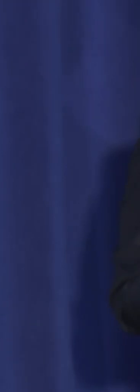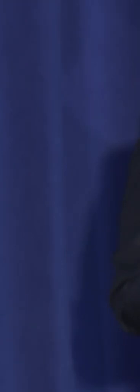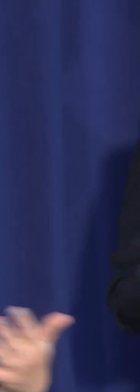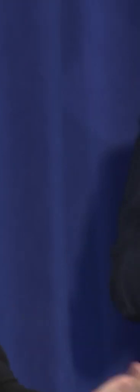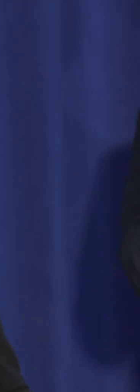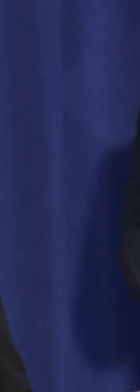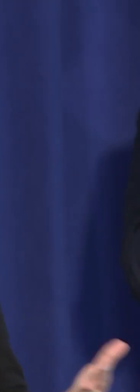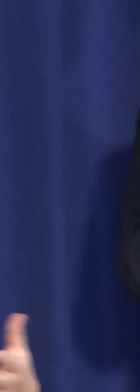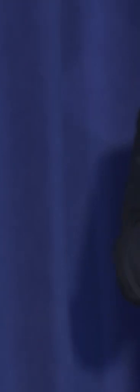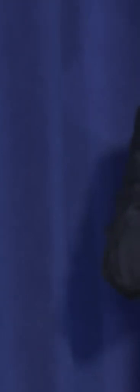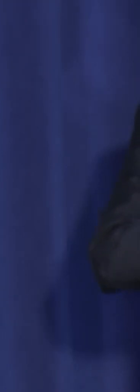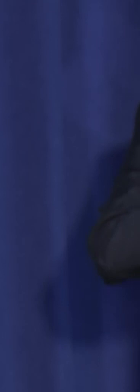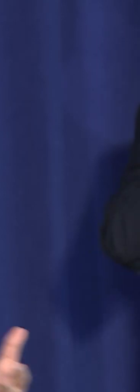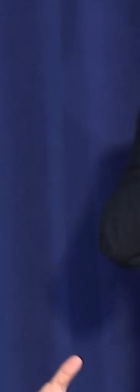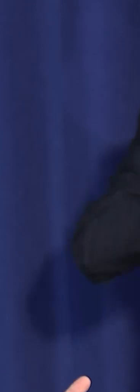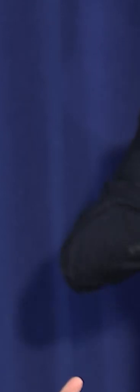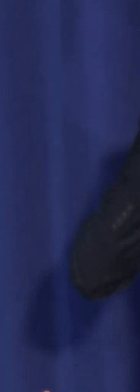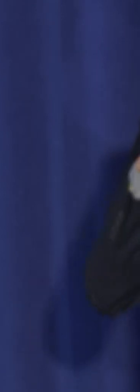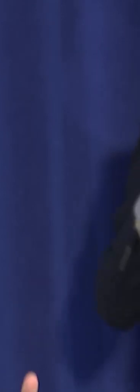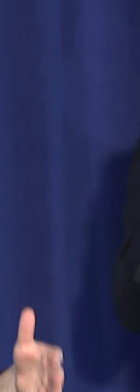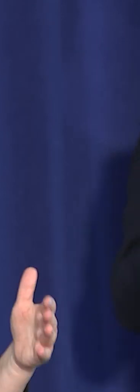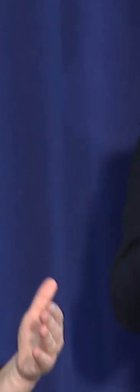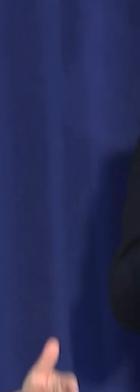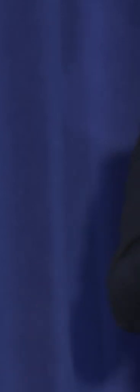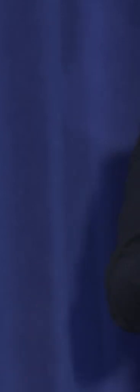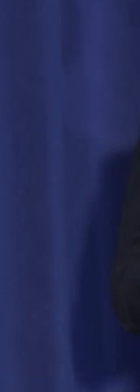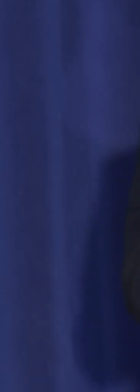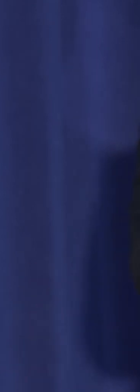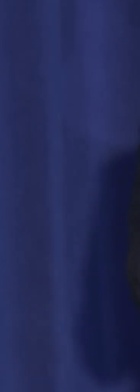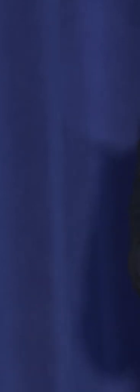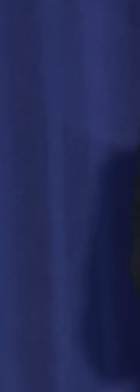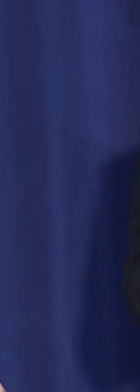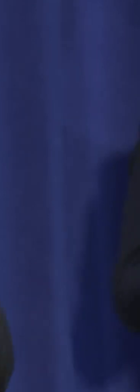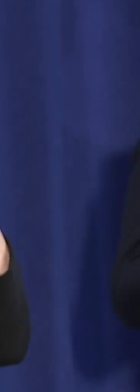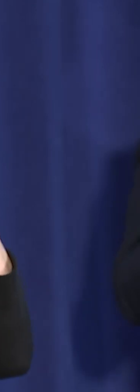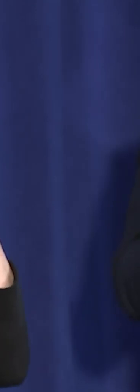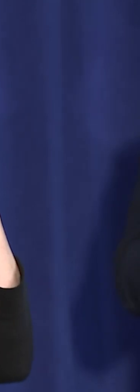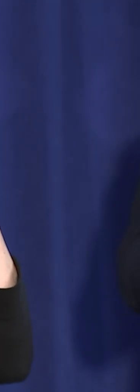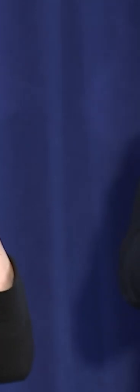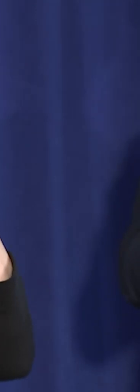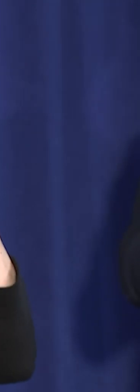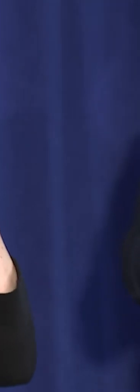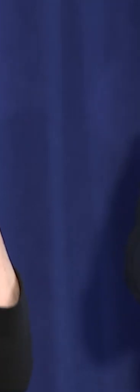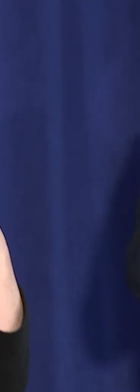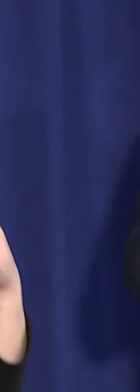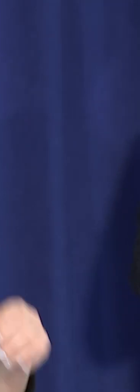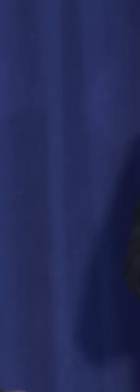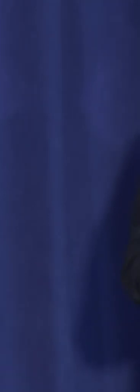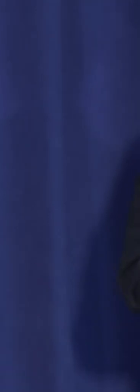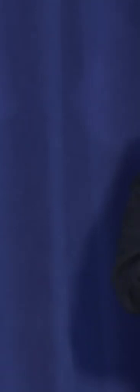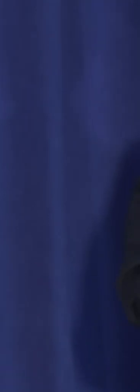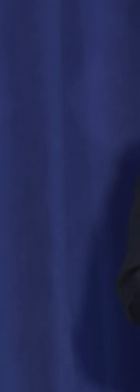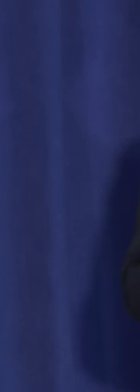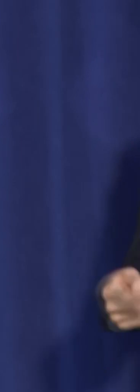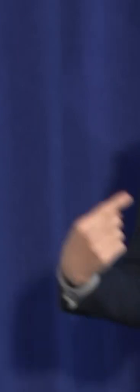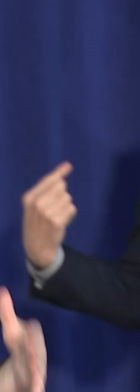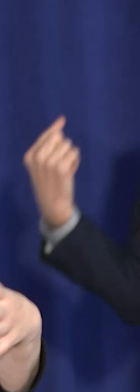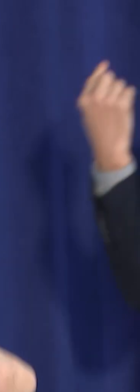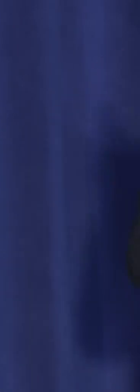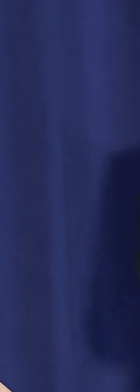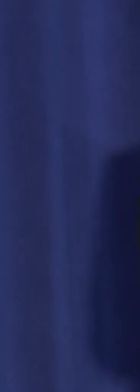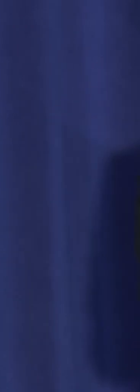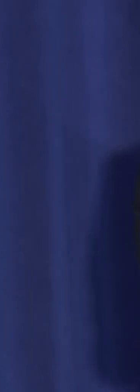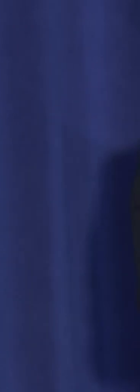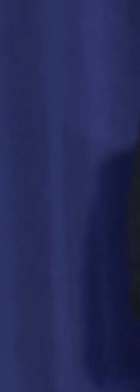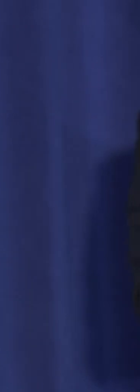of variability in terms of how that has presented. It is absolutely being studied, and it's something that's been studied sort of from the beginning. And there